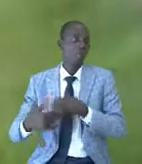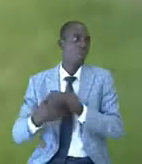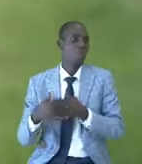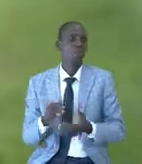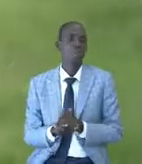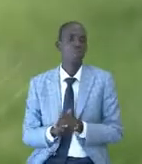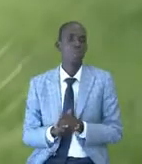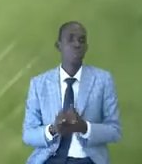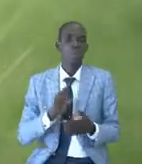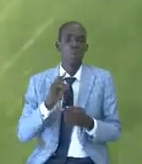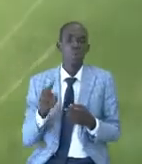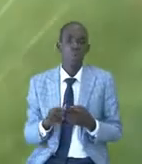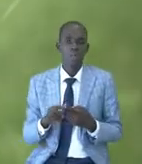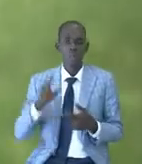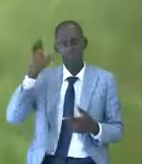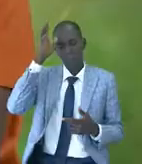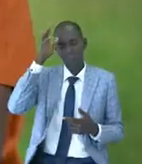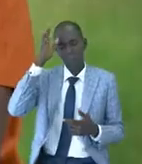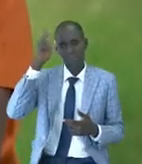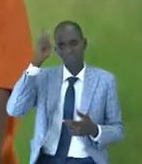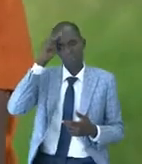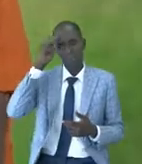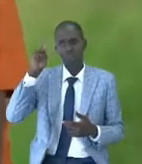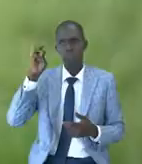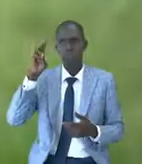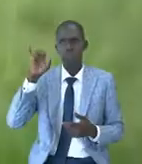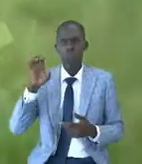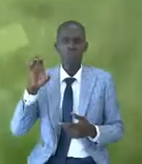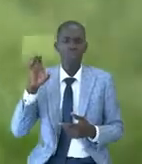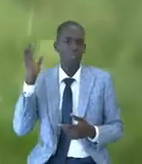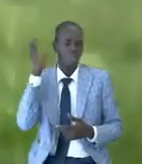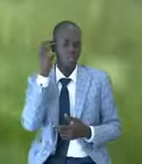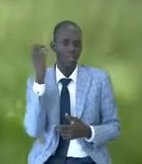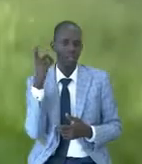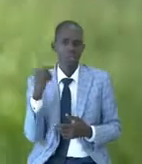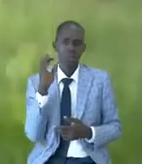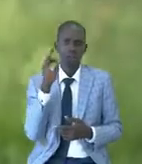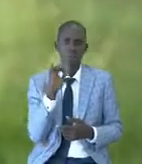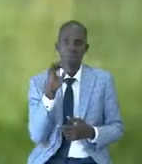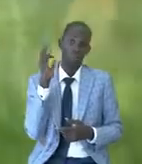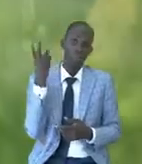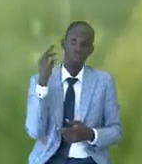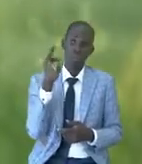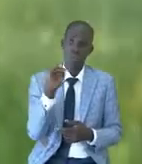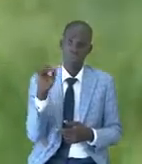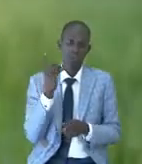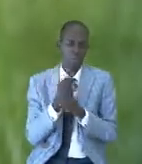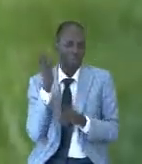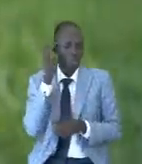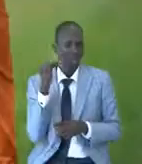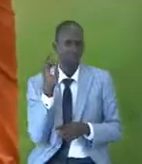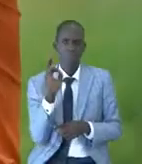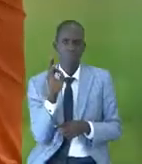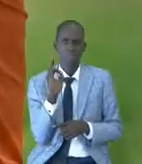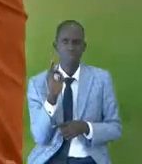Even before Daddy Kumuyi started praying, I just noticed something had happened. It was as if I was brought out